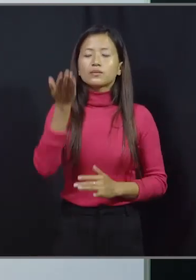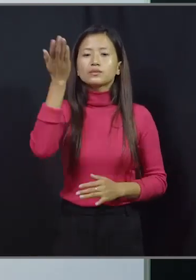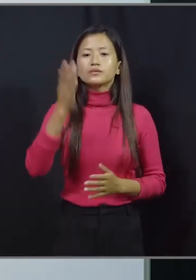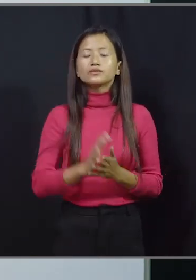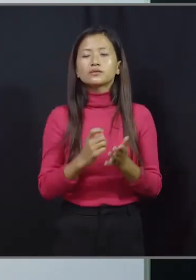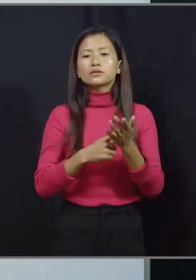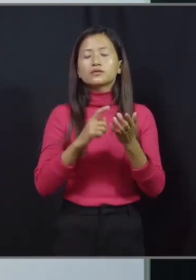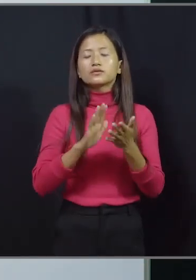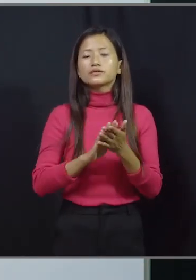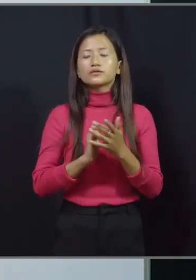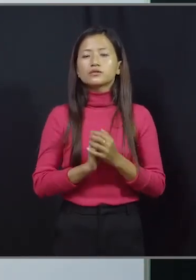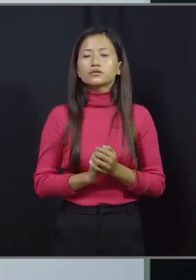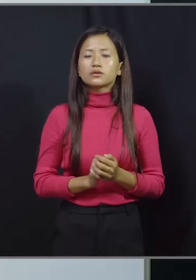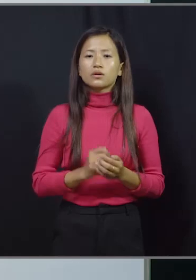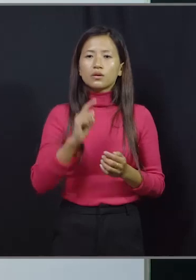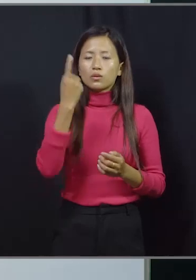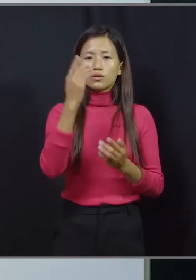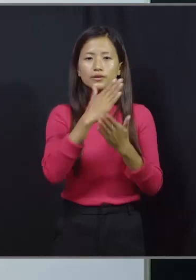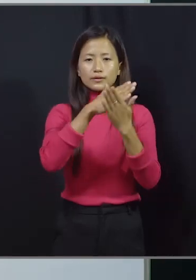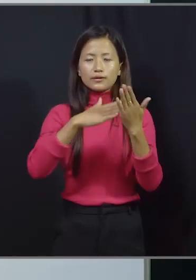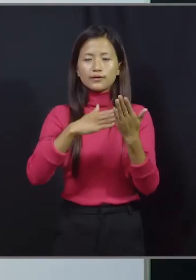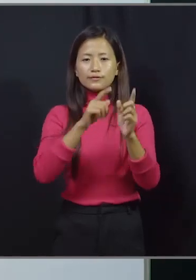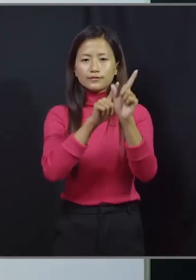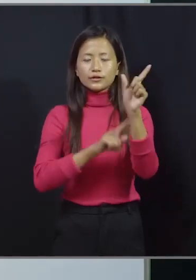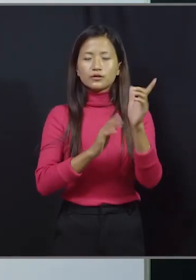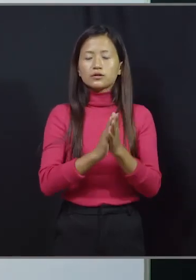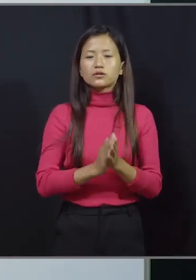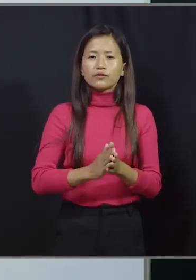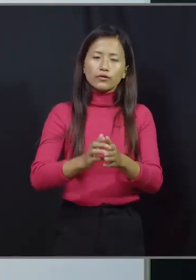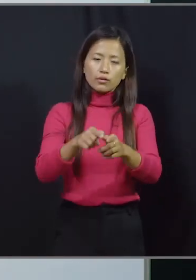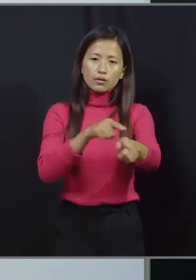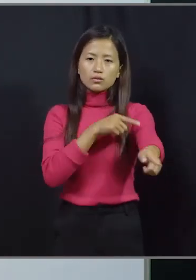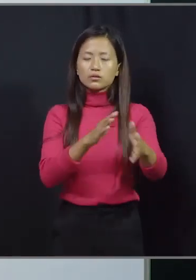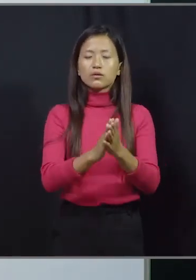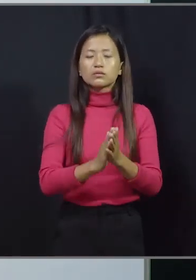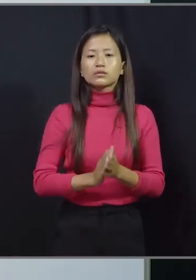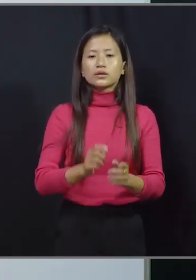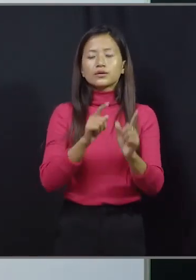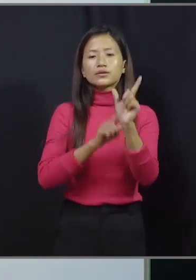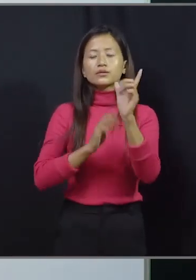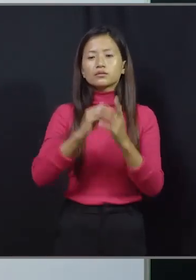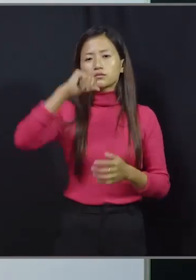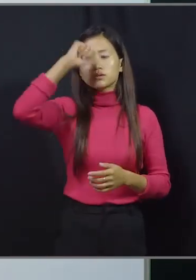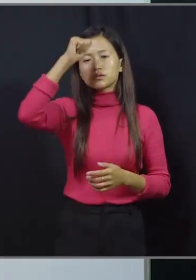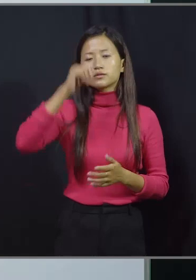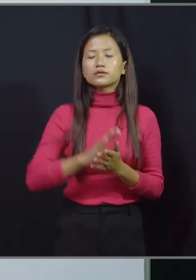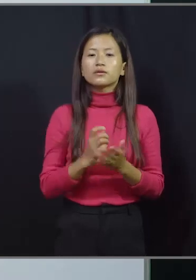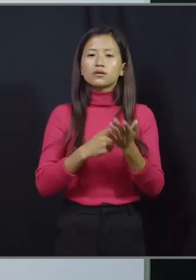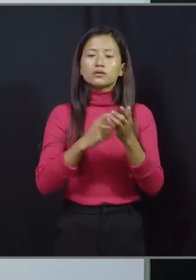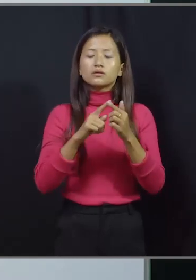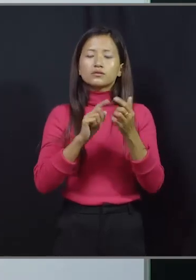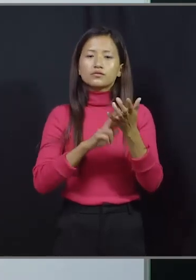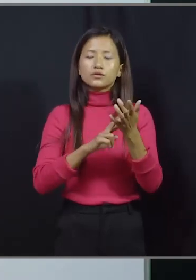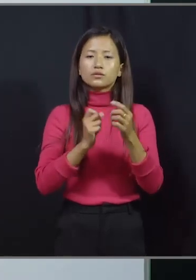or a revolt, 1.5 years is a very long year where the Indians revolted